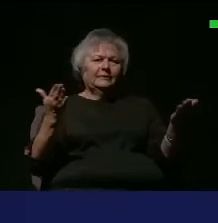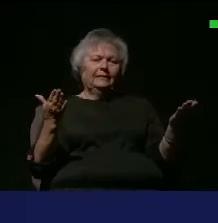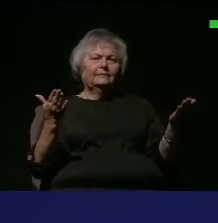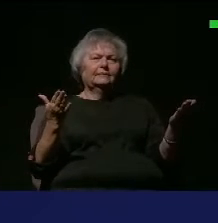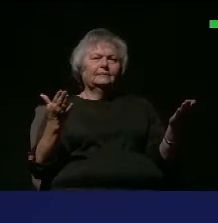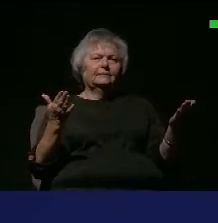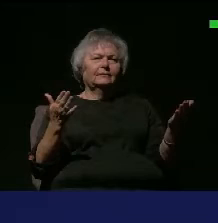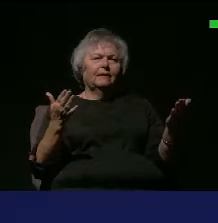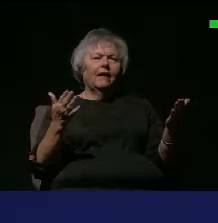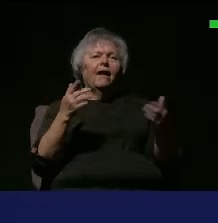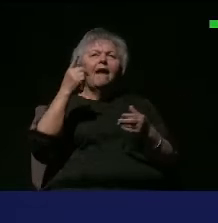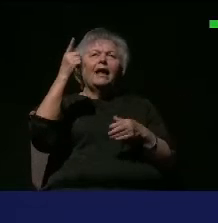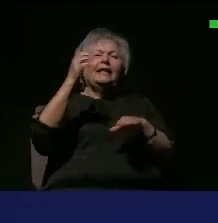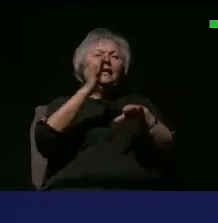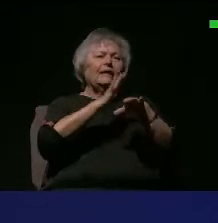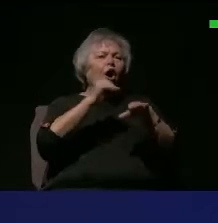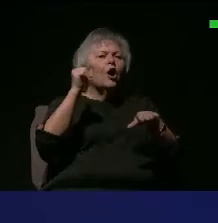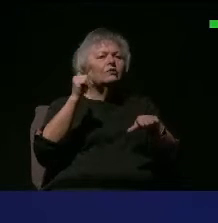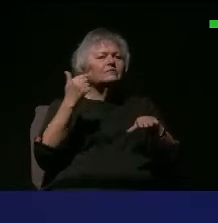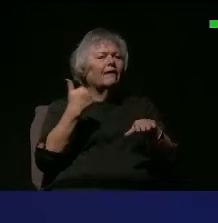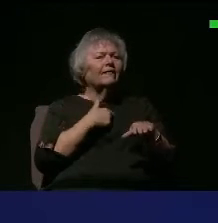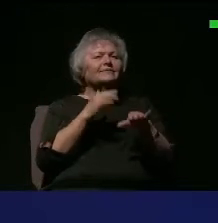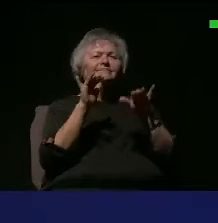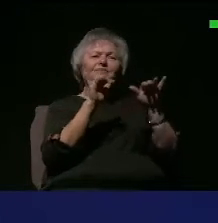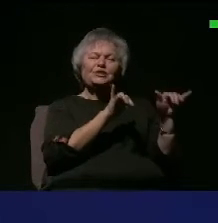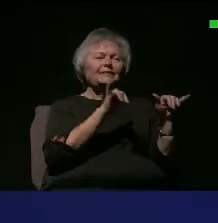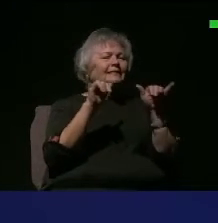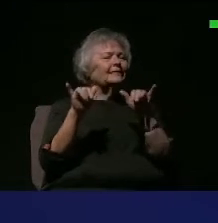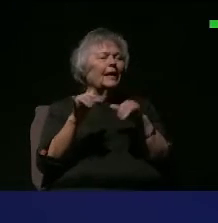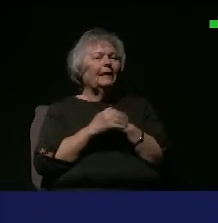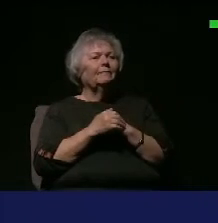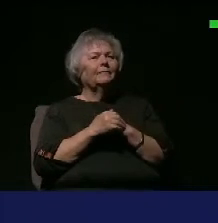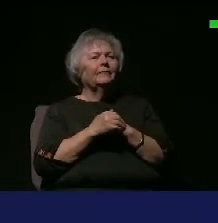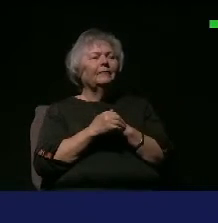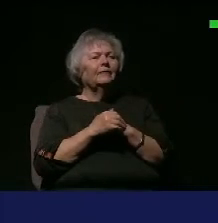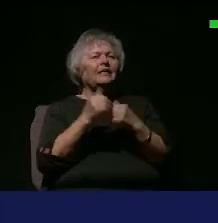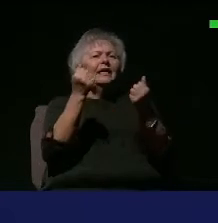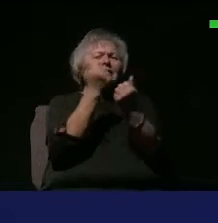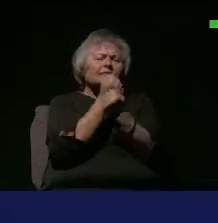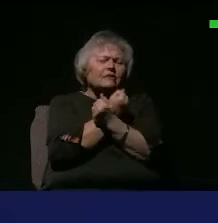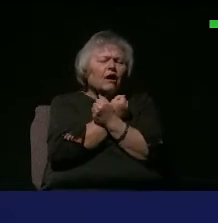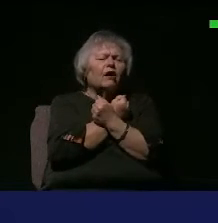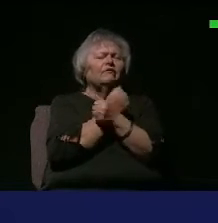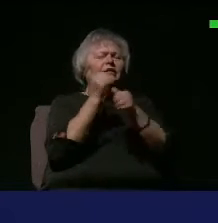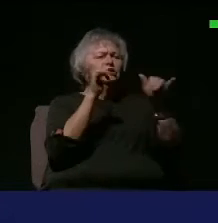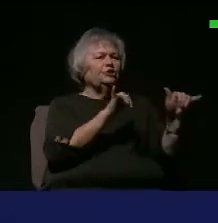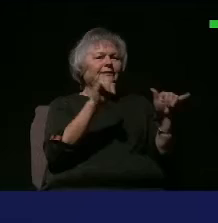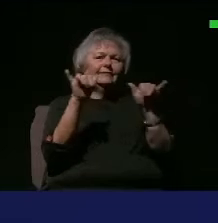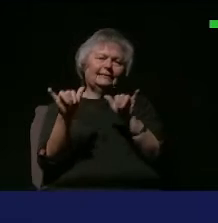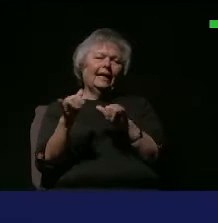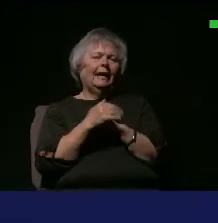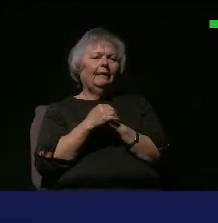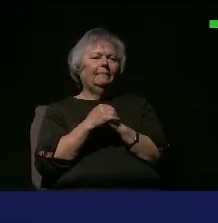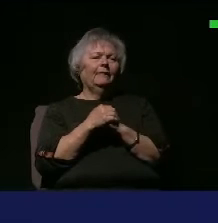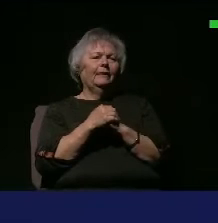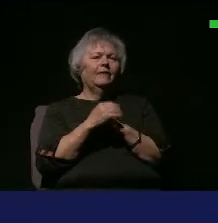in the 11th hour. There you stand in the marketplace of this world, wondering how you're going to make it through another day.